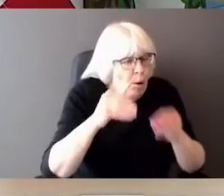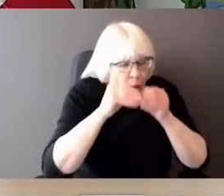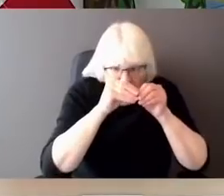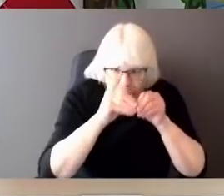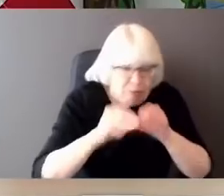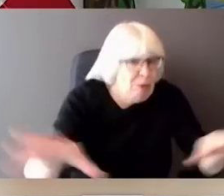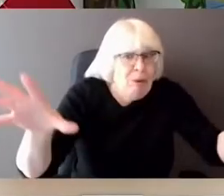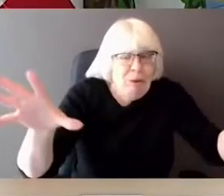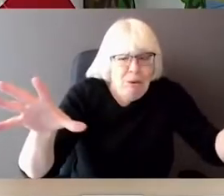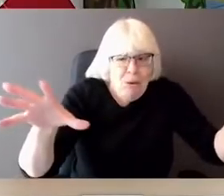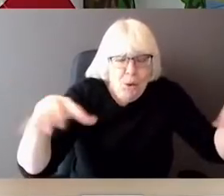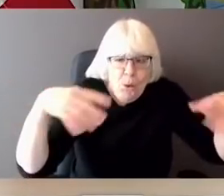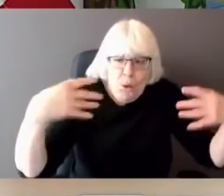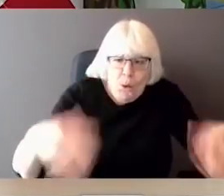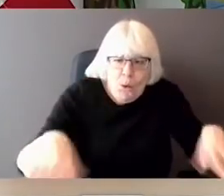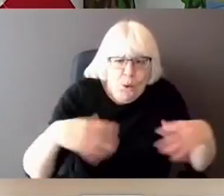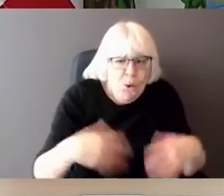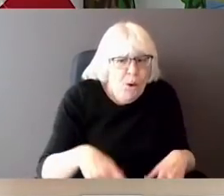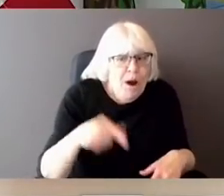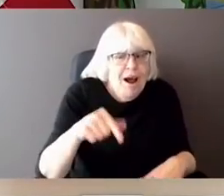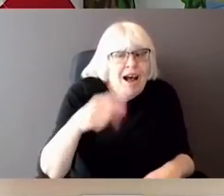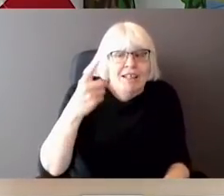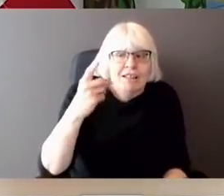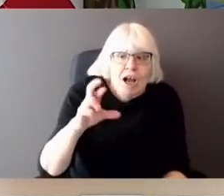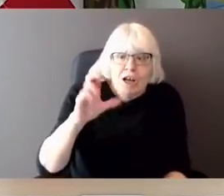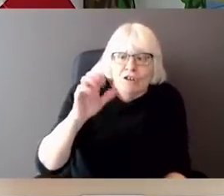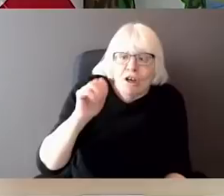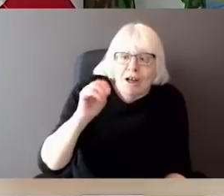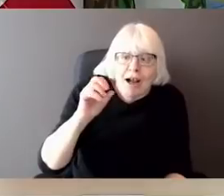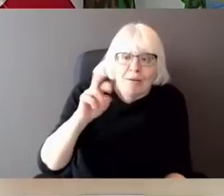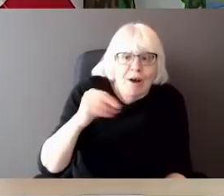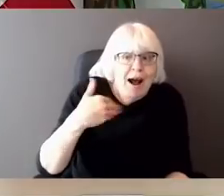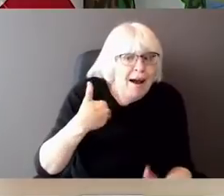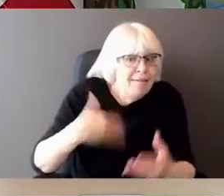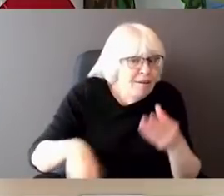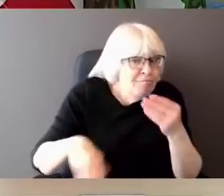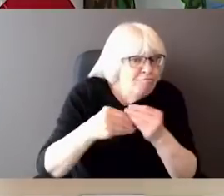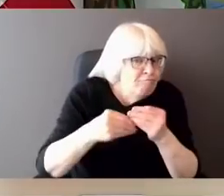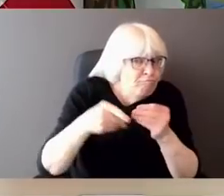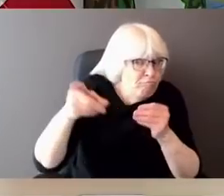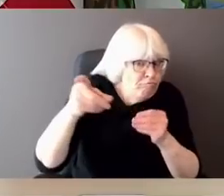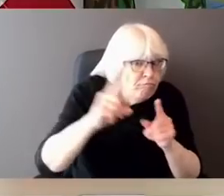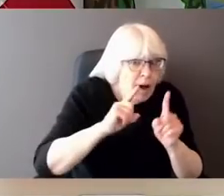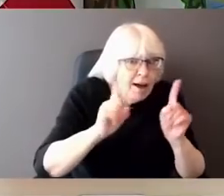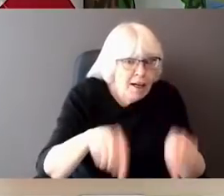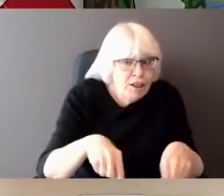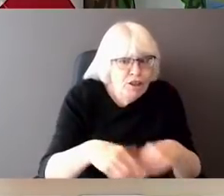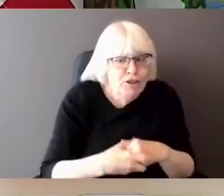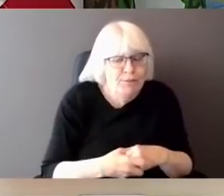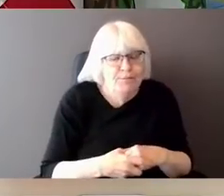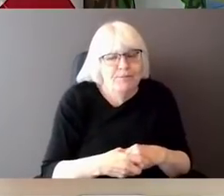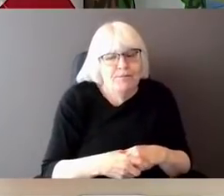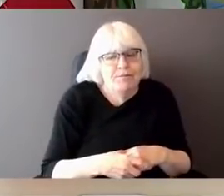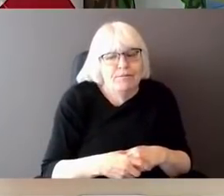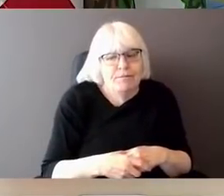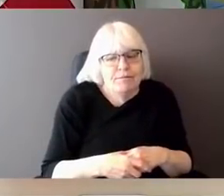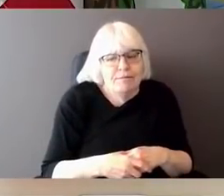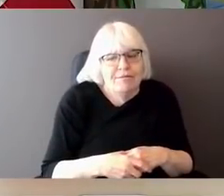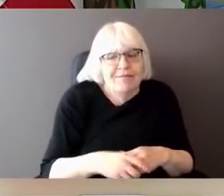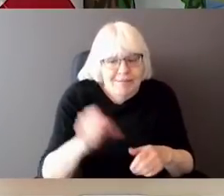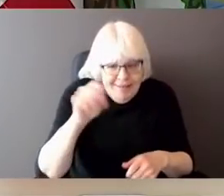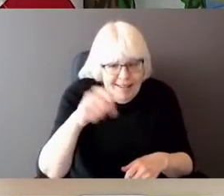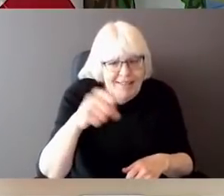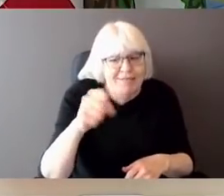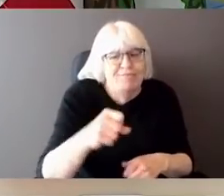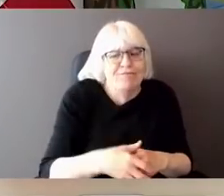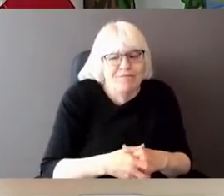Dr. Cameron, do you want to add to Stu's question? Yeah, thank you for that. And I think you touched on the important point already,